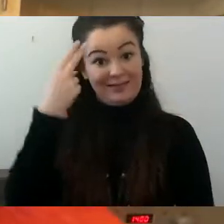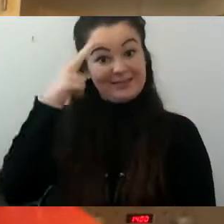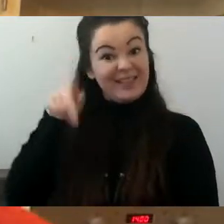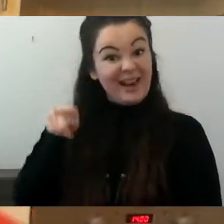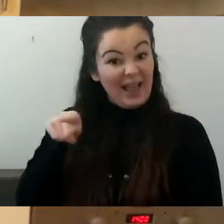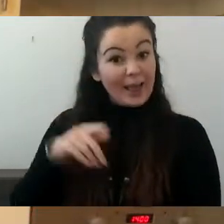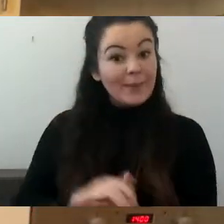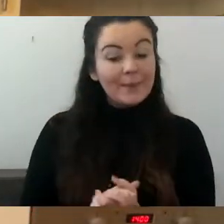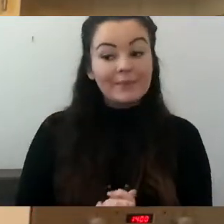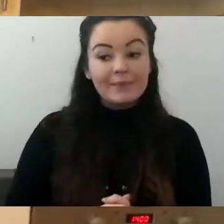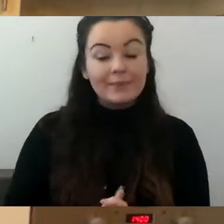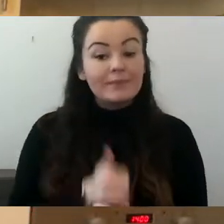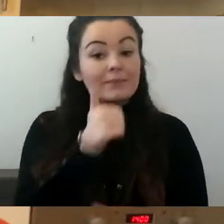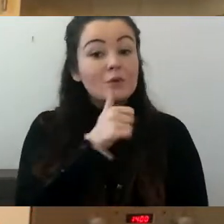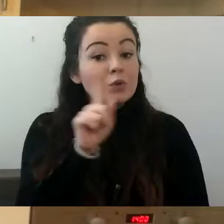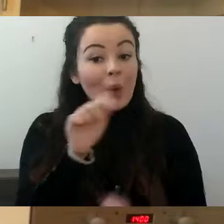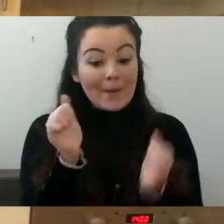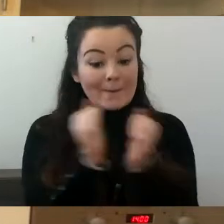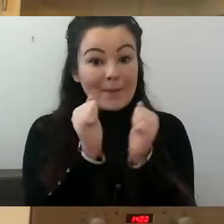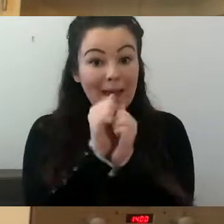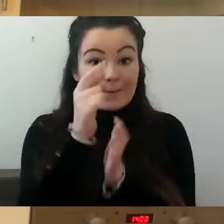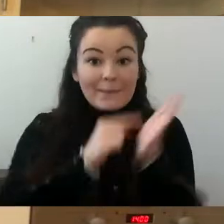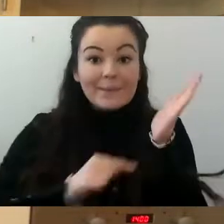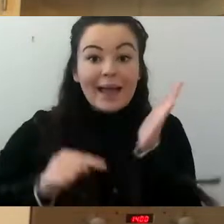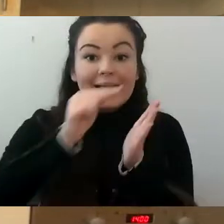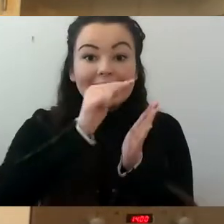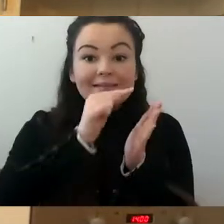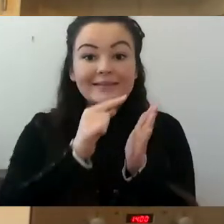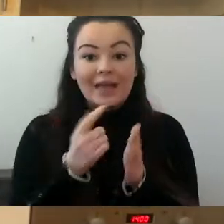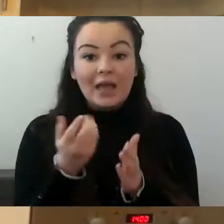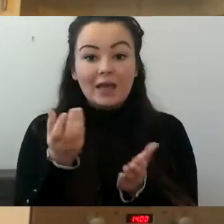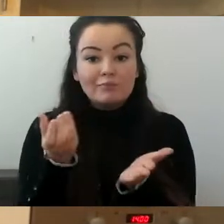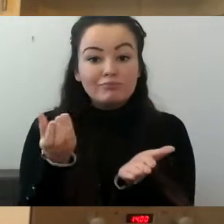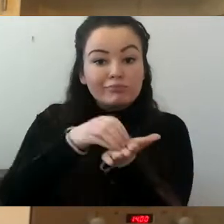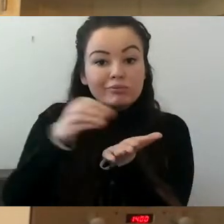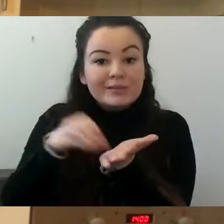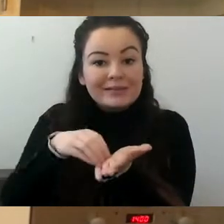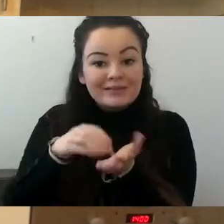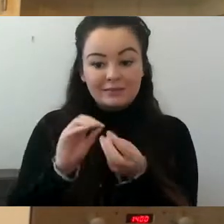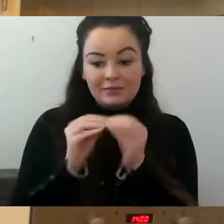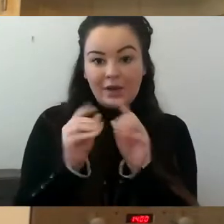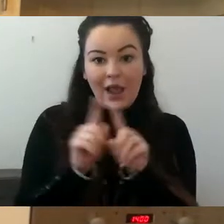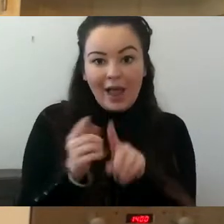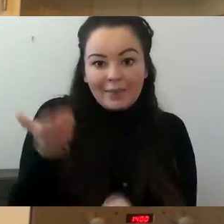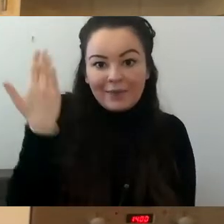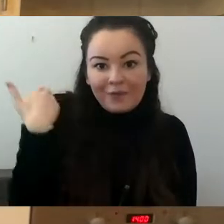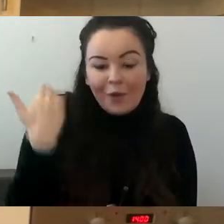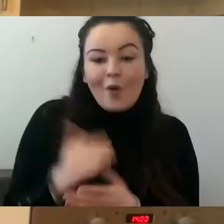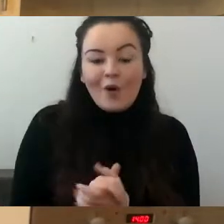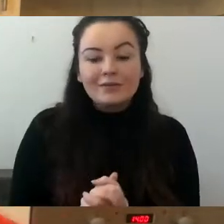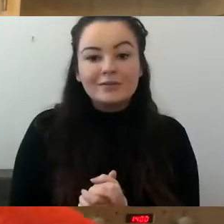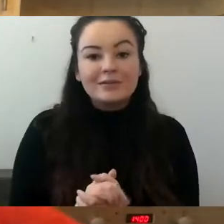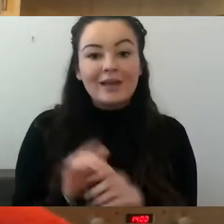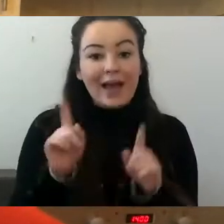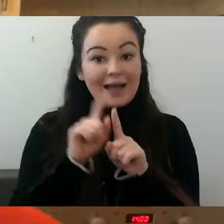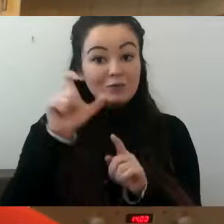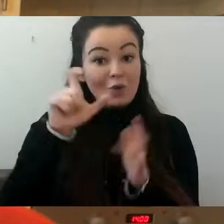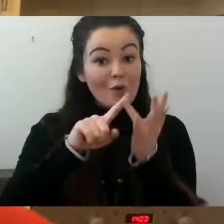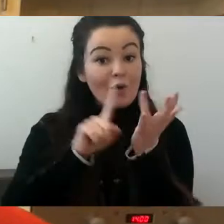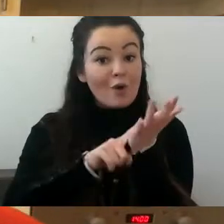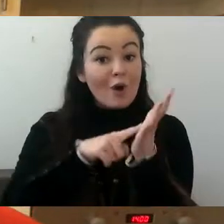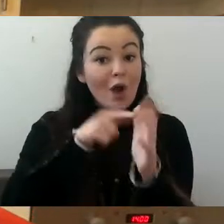self-portrait as we call it, using a paper plate, some printmaking like we did last week, and a little